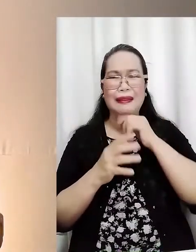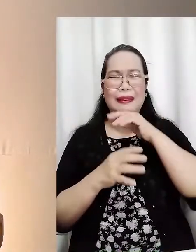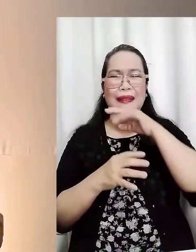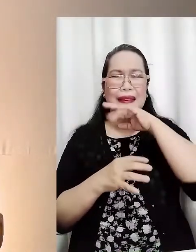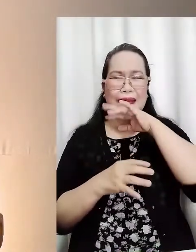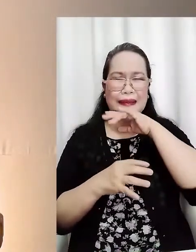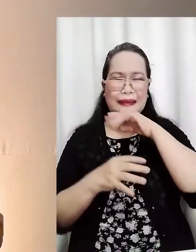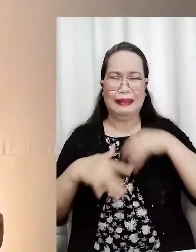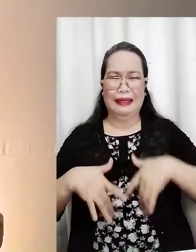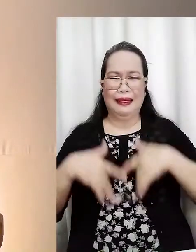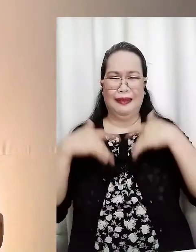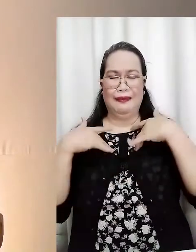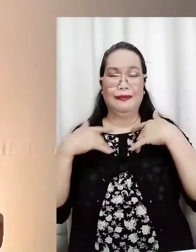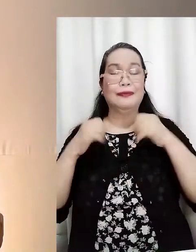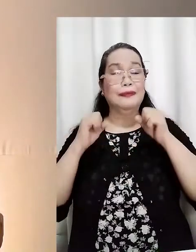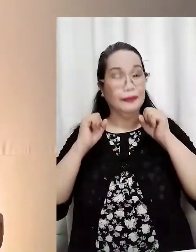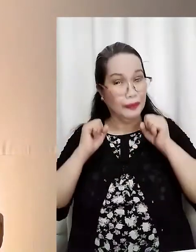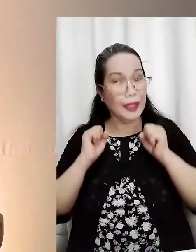na may